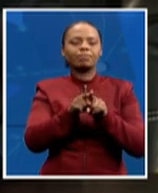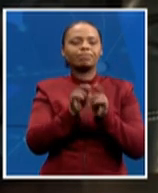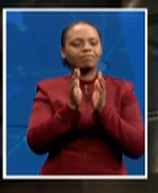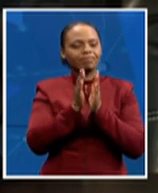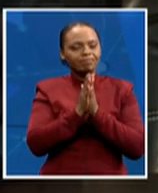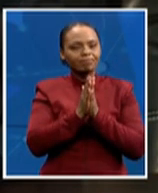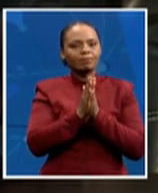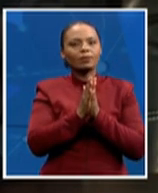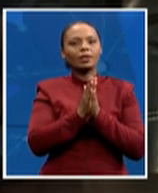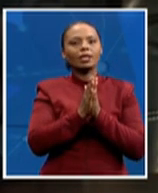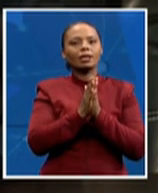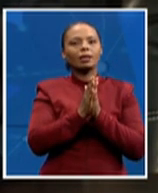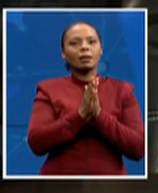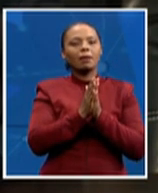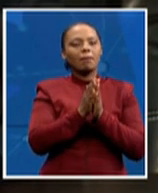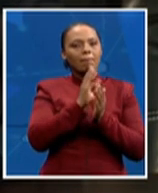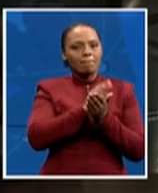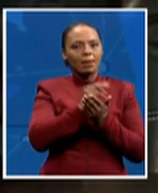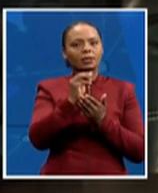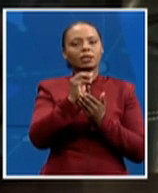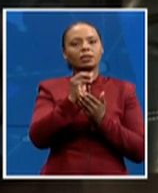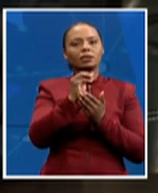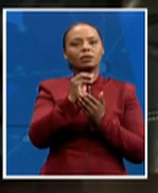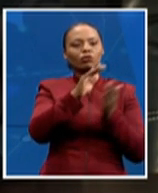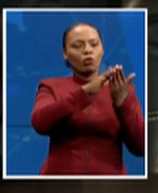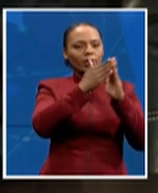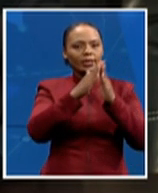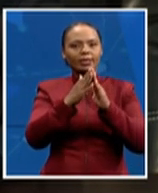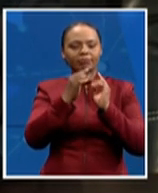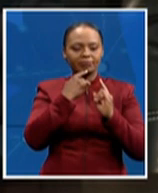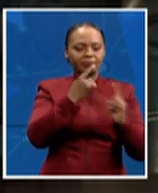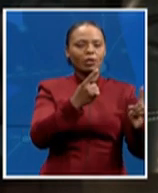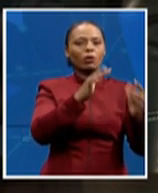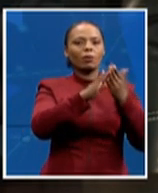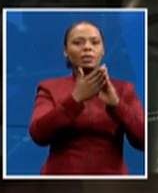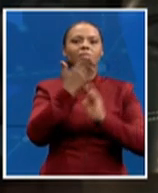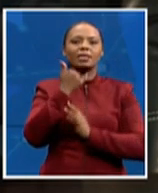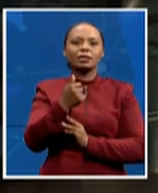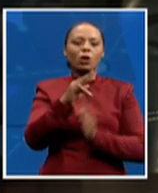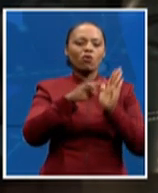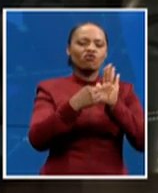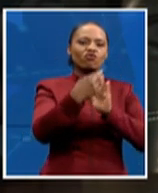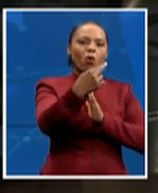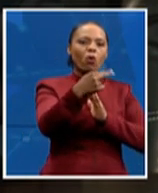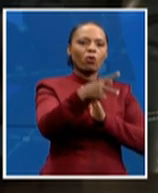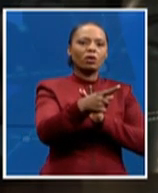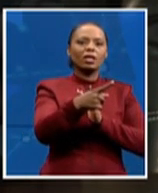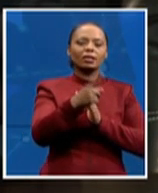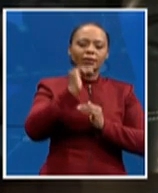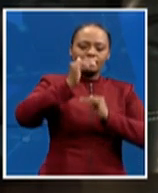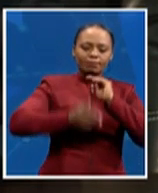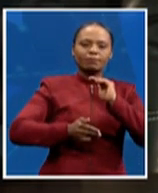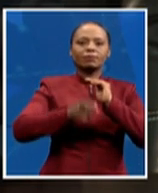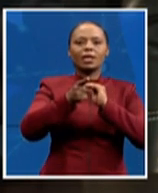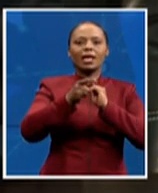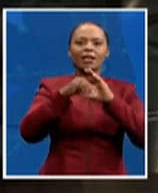the community to play their role in safeguarding that investment, which is quite